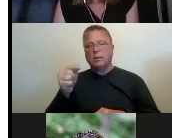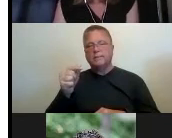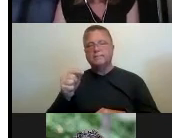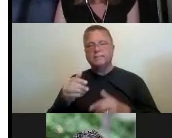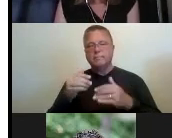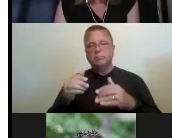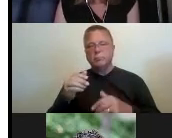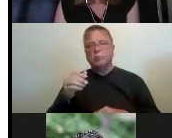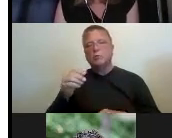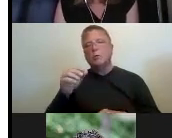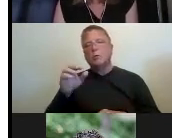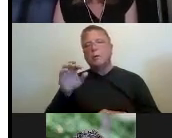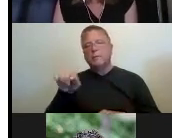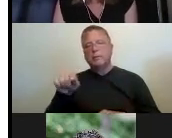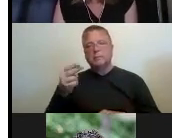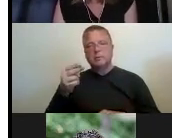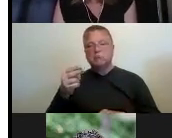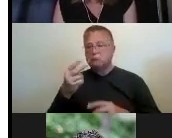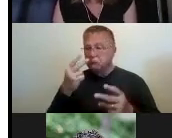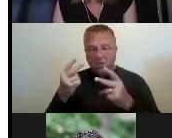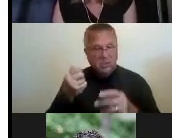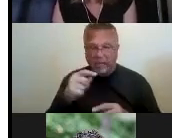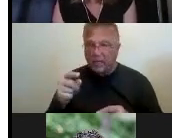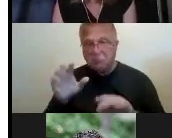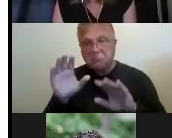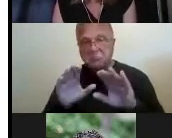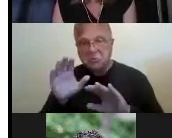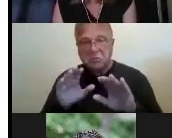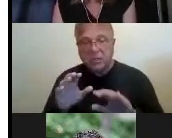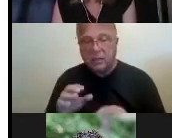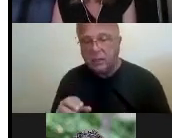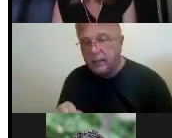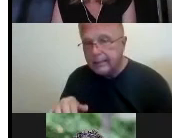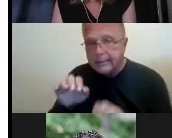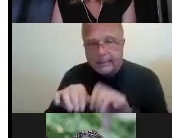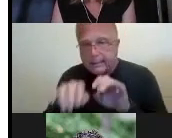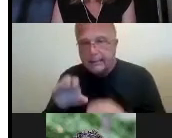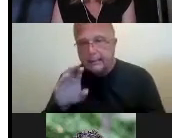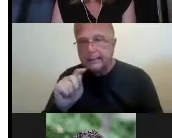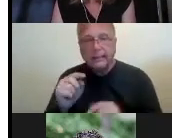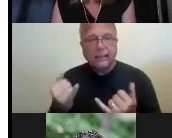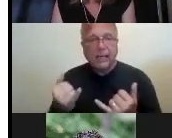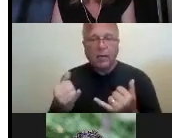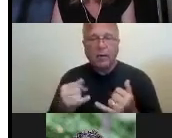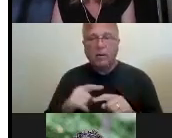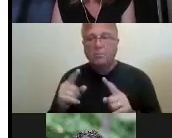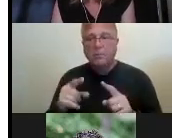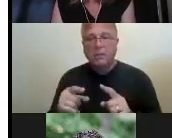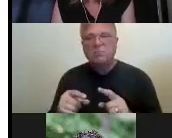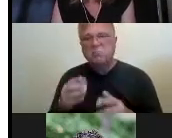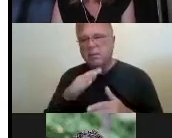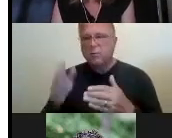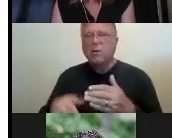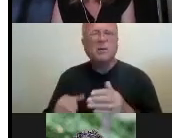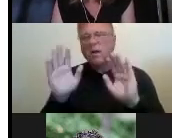So I'm not seeing anyone kind of punching into the chat box that like, no, wrap it up, we want to go home